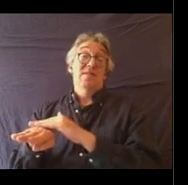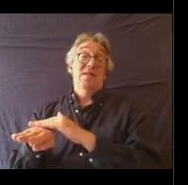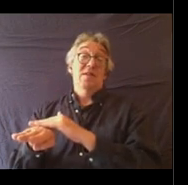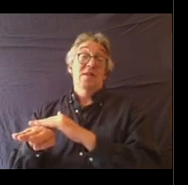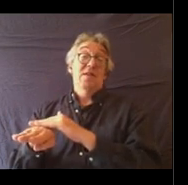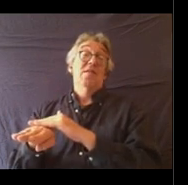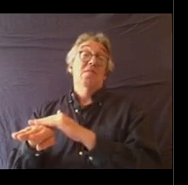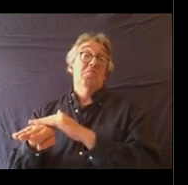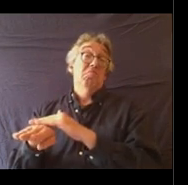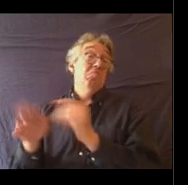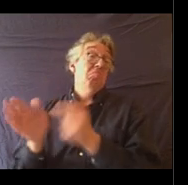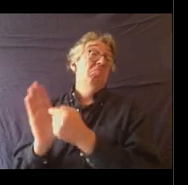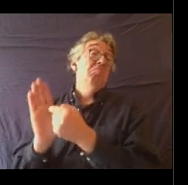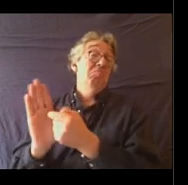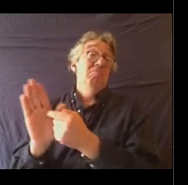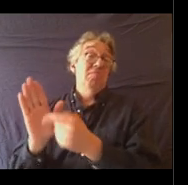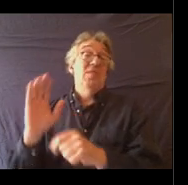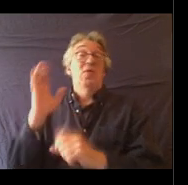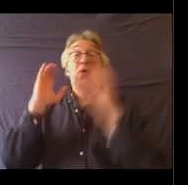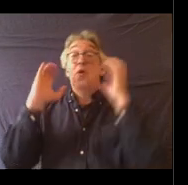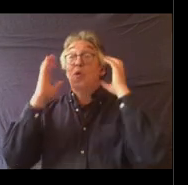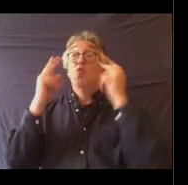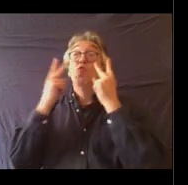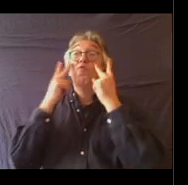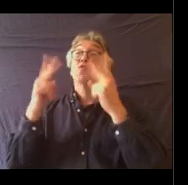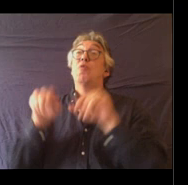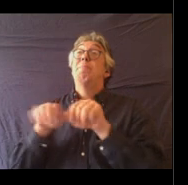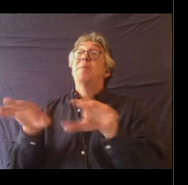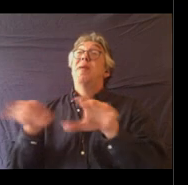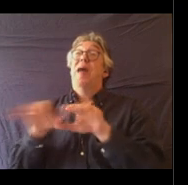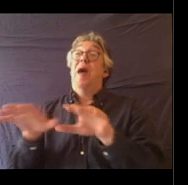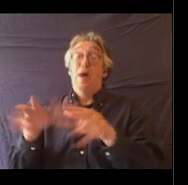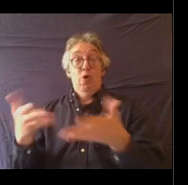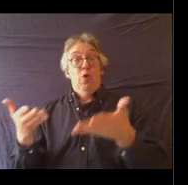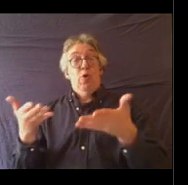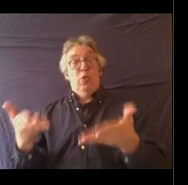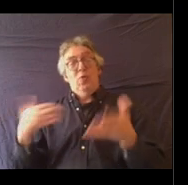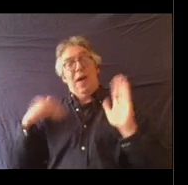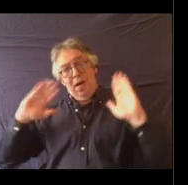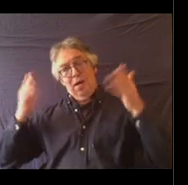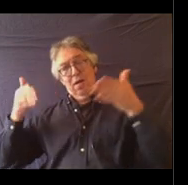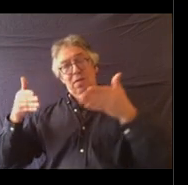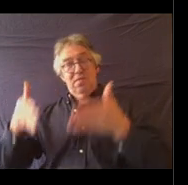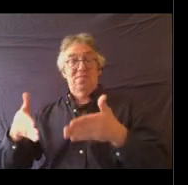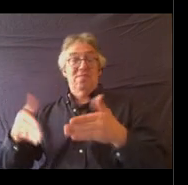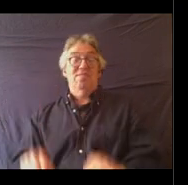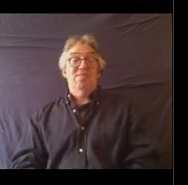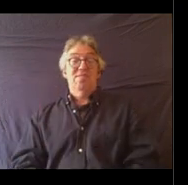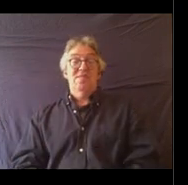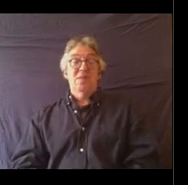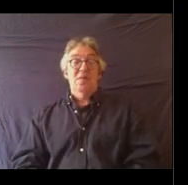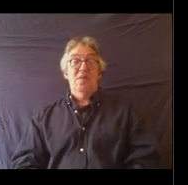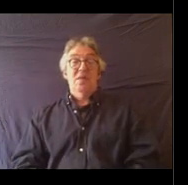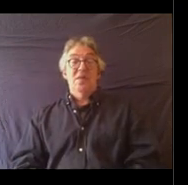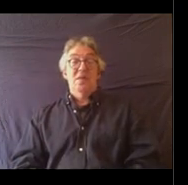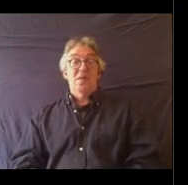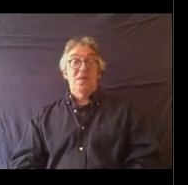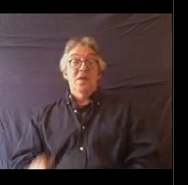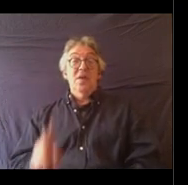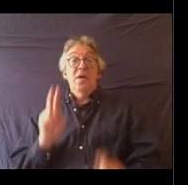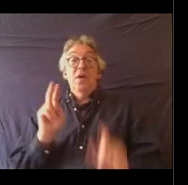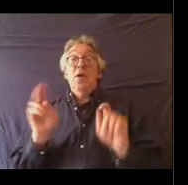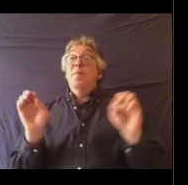audiovisual media. And this is what we're going to be talking about today. And as you can see on the screen also, our motto is